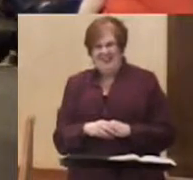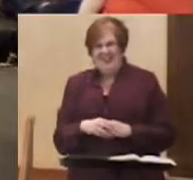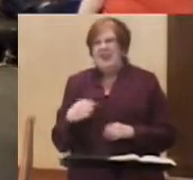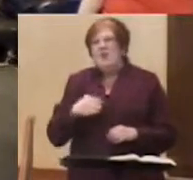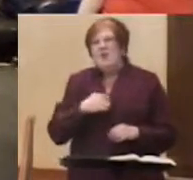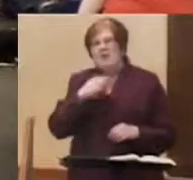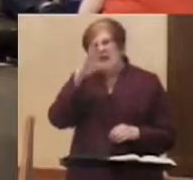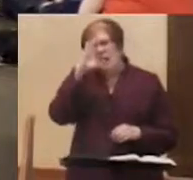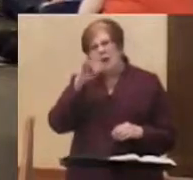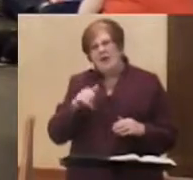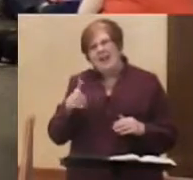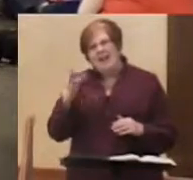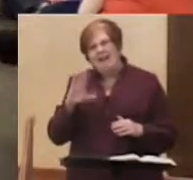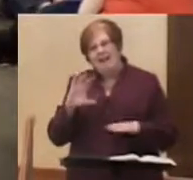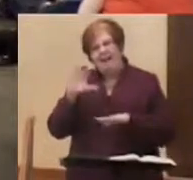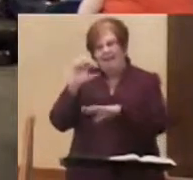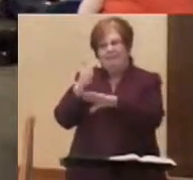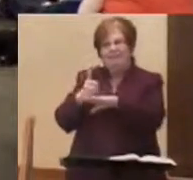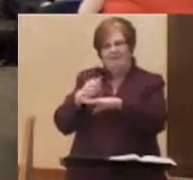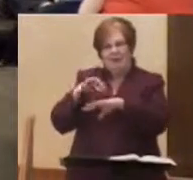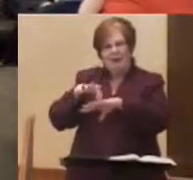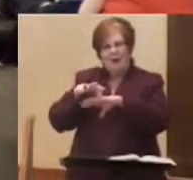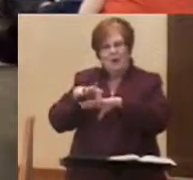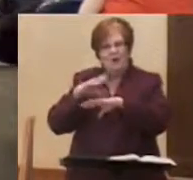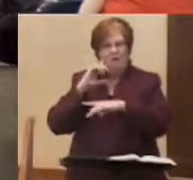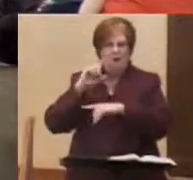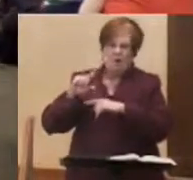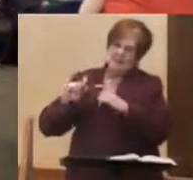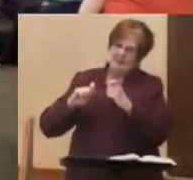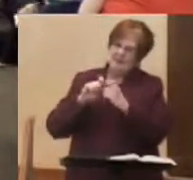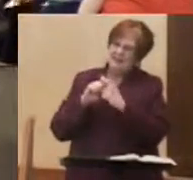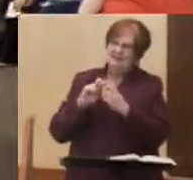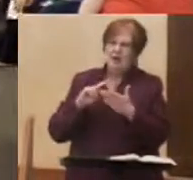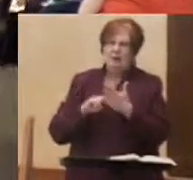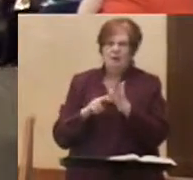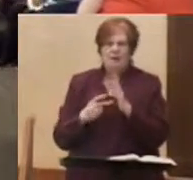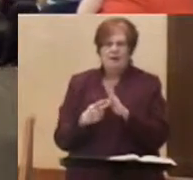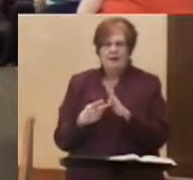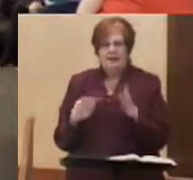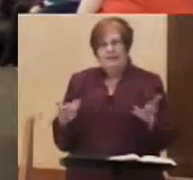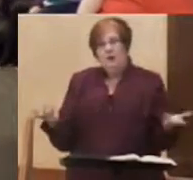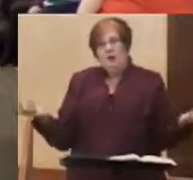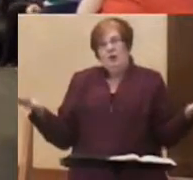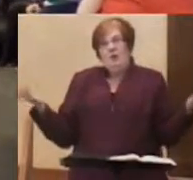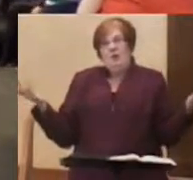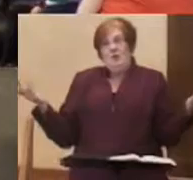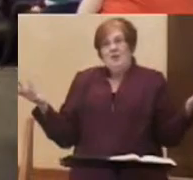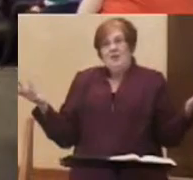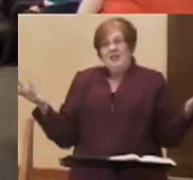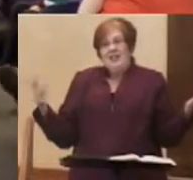God has put you on this earth for a specific purpose. And who knows?